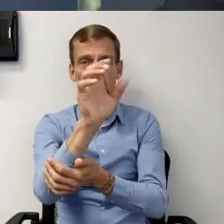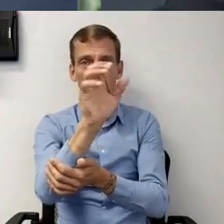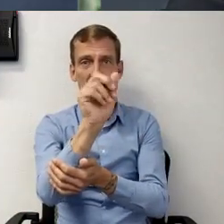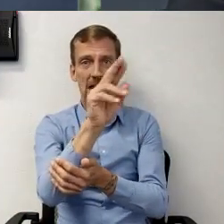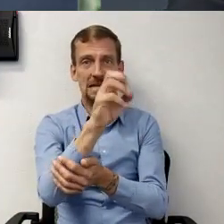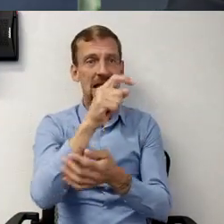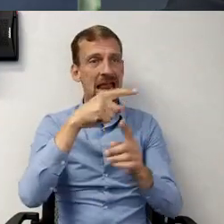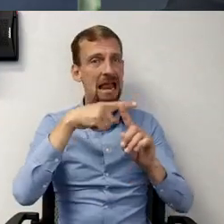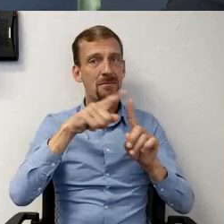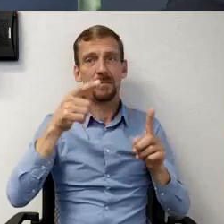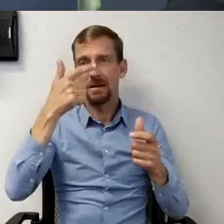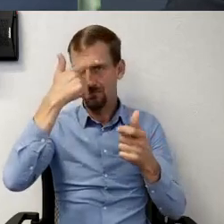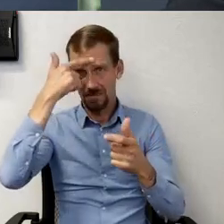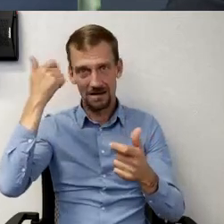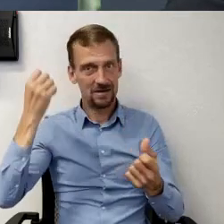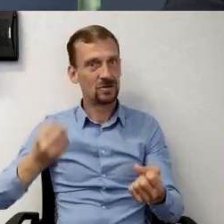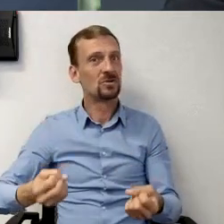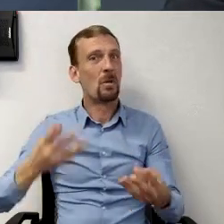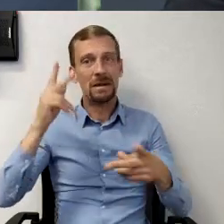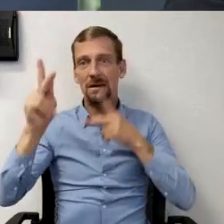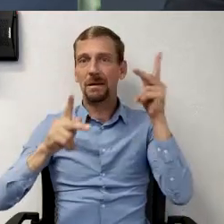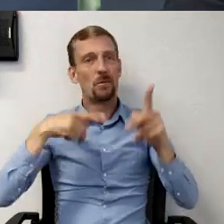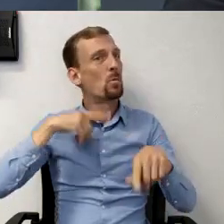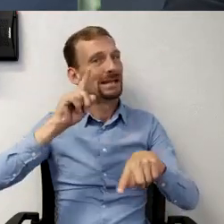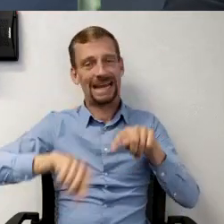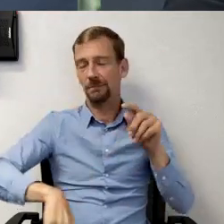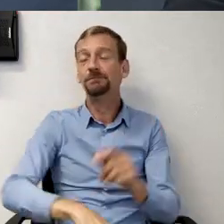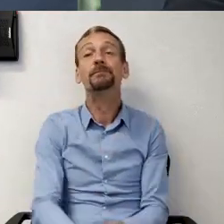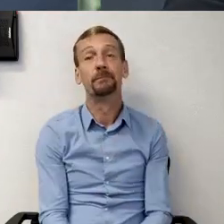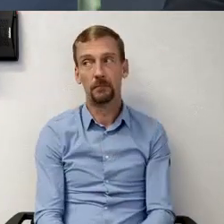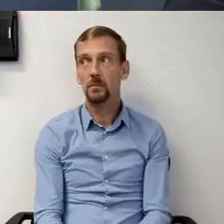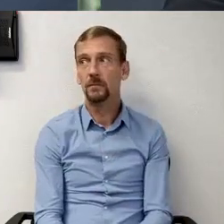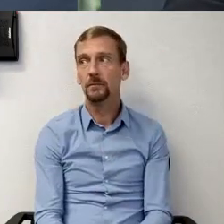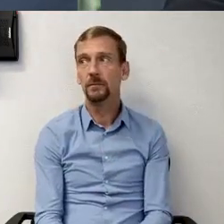Street, but just the volume doesn't let us do that right now. Okay. Thank you, Gary.